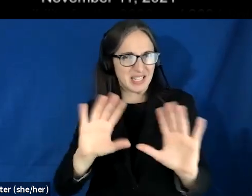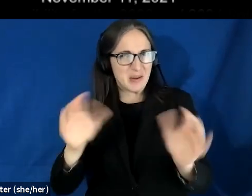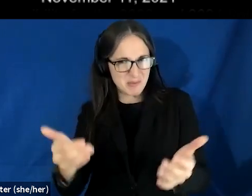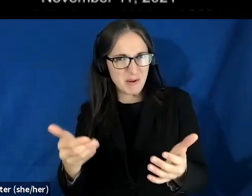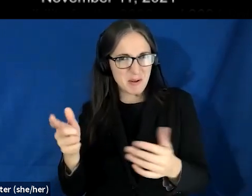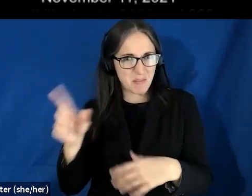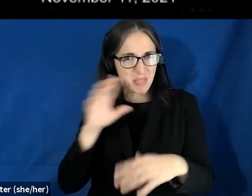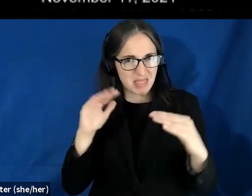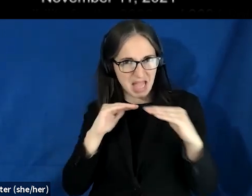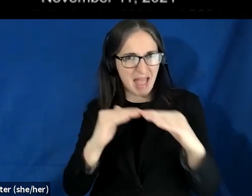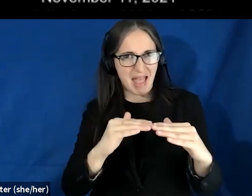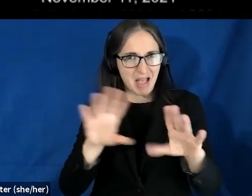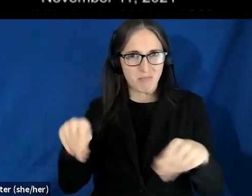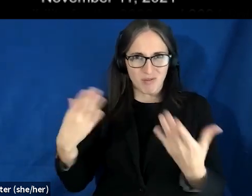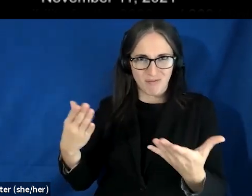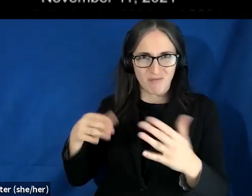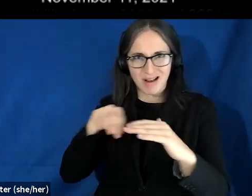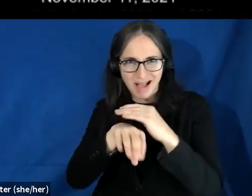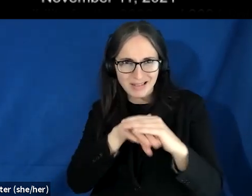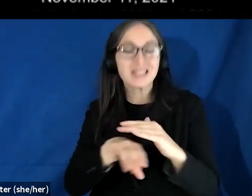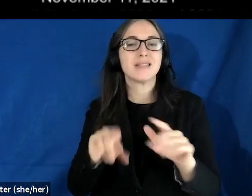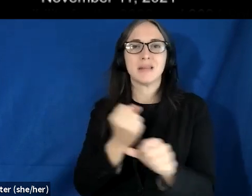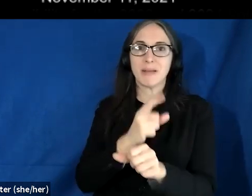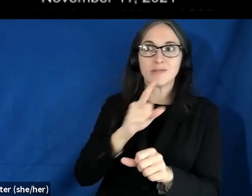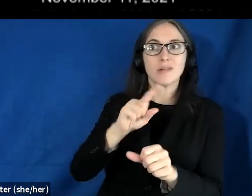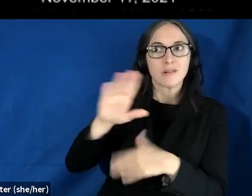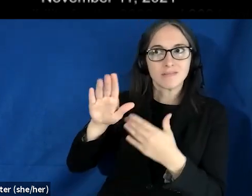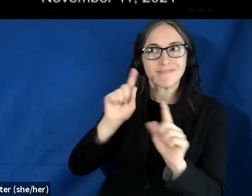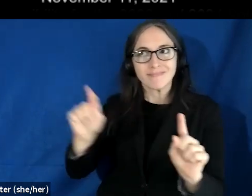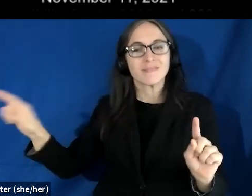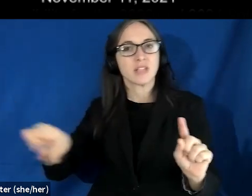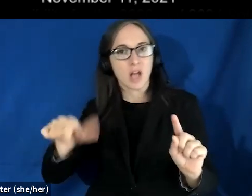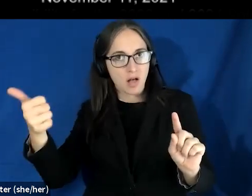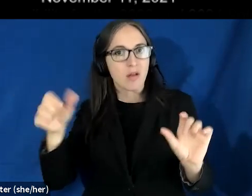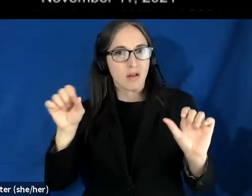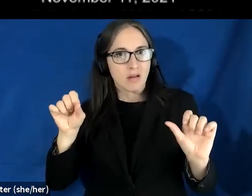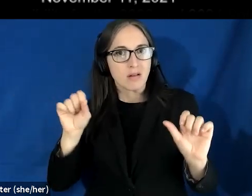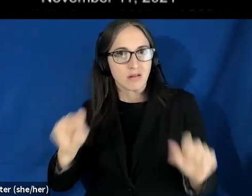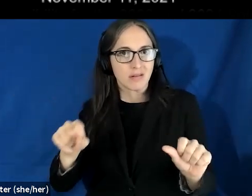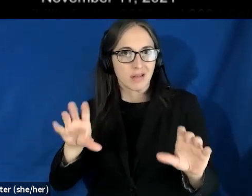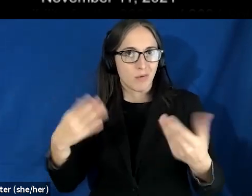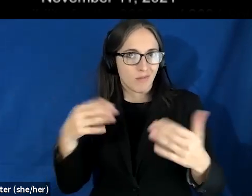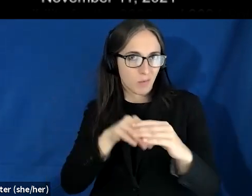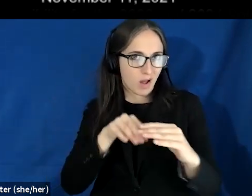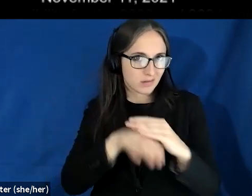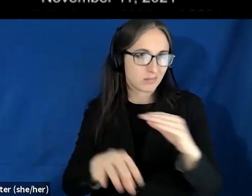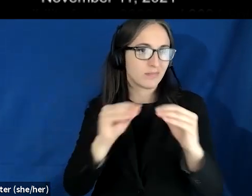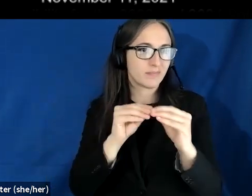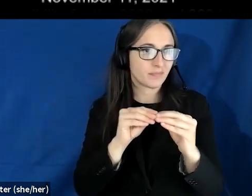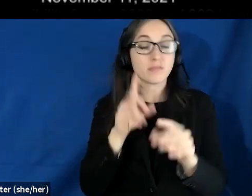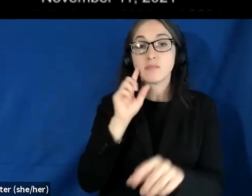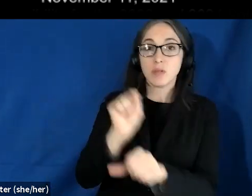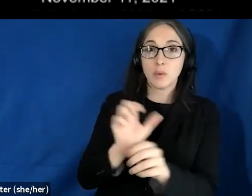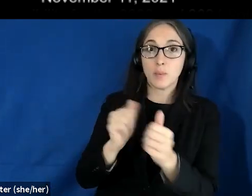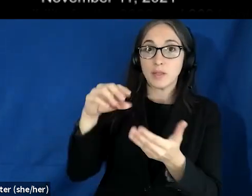to manage all the work that needs to be done. When we're working with students with disabilities, we promote self-determination